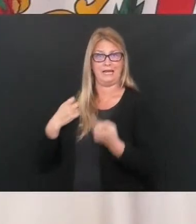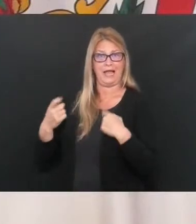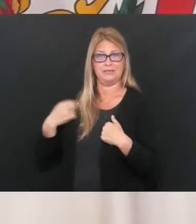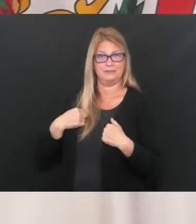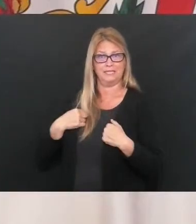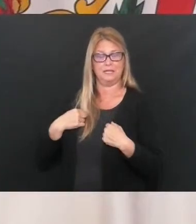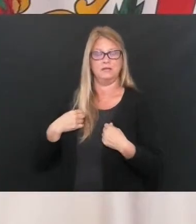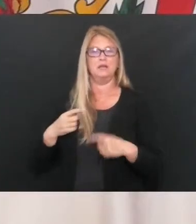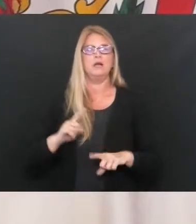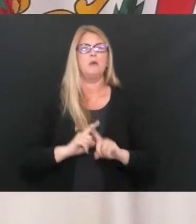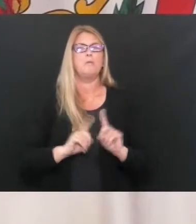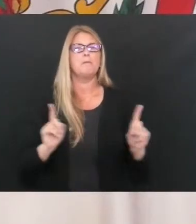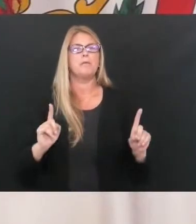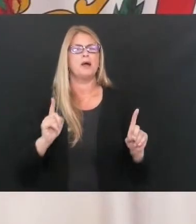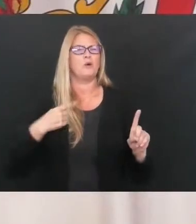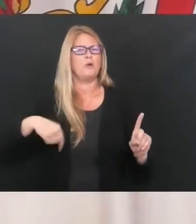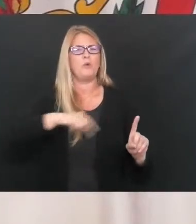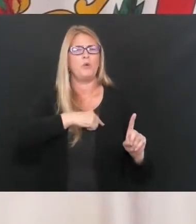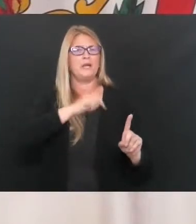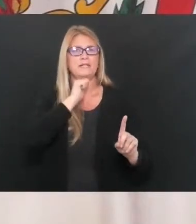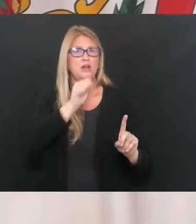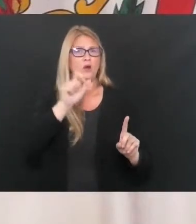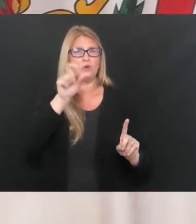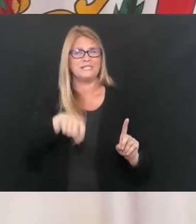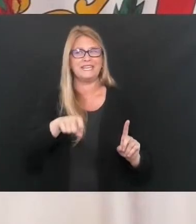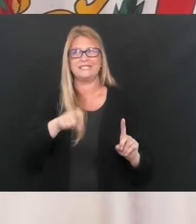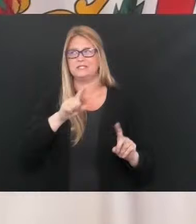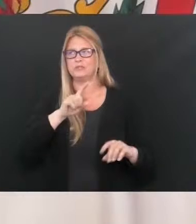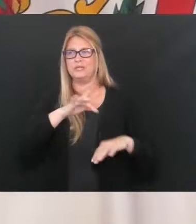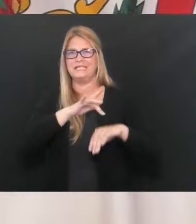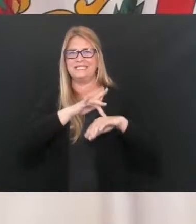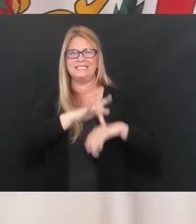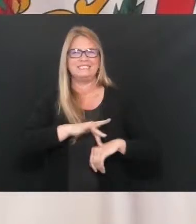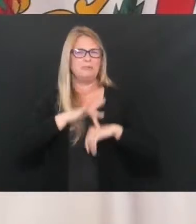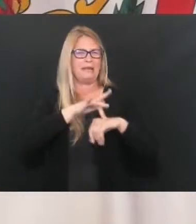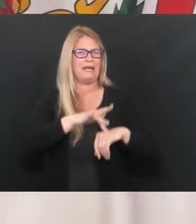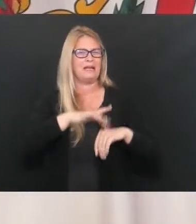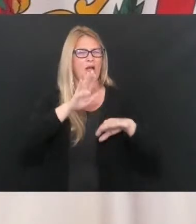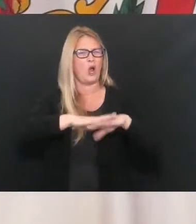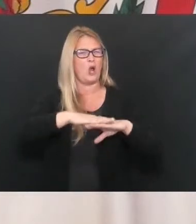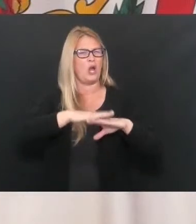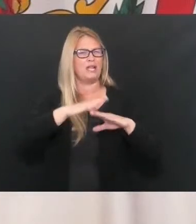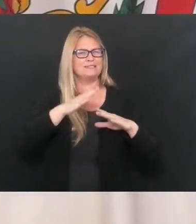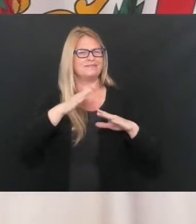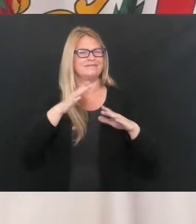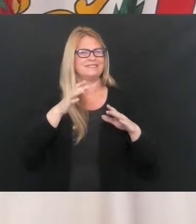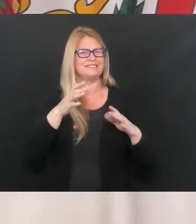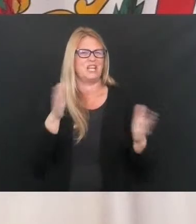we don't need to really dwell on the little stuff. I mean,